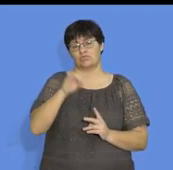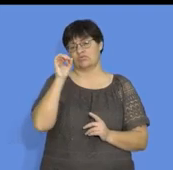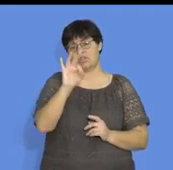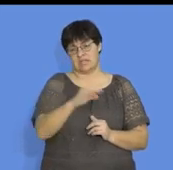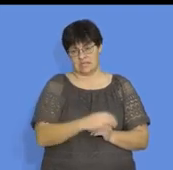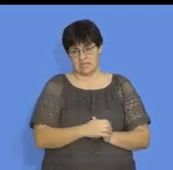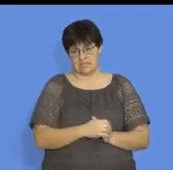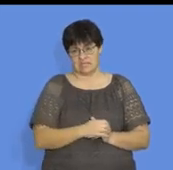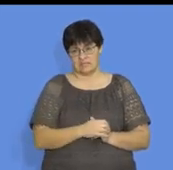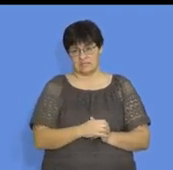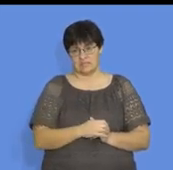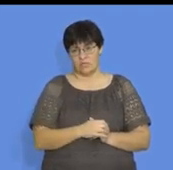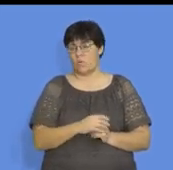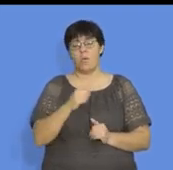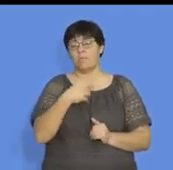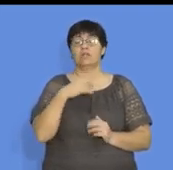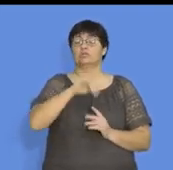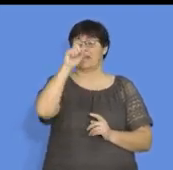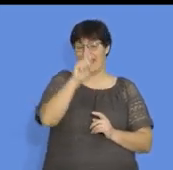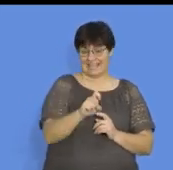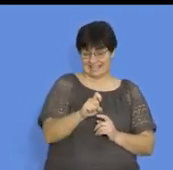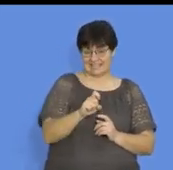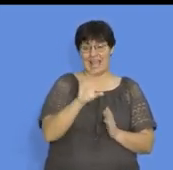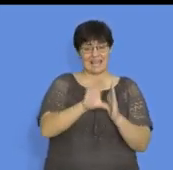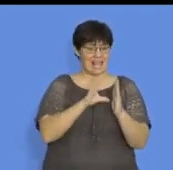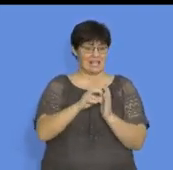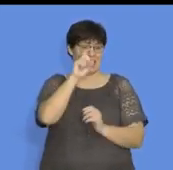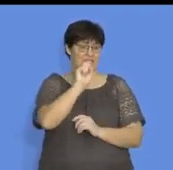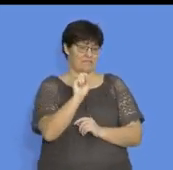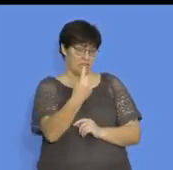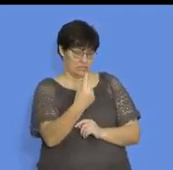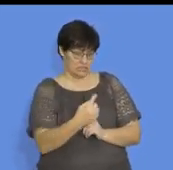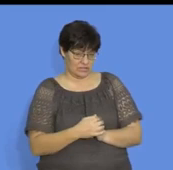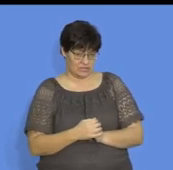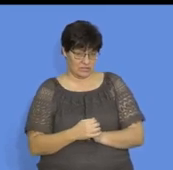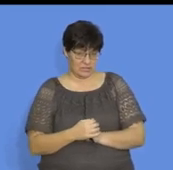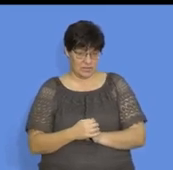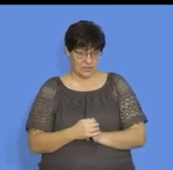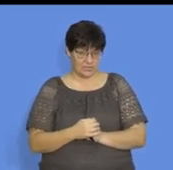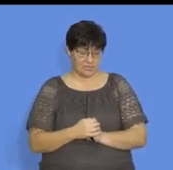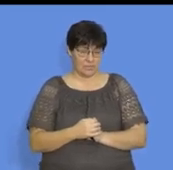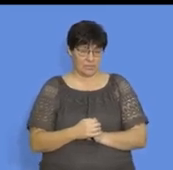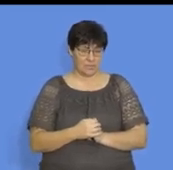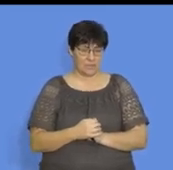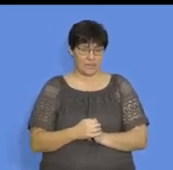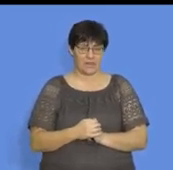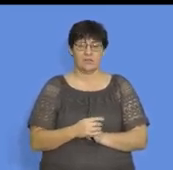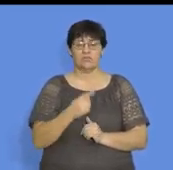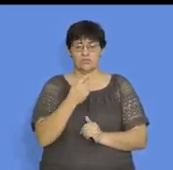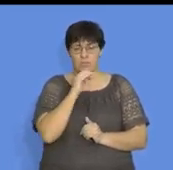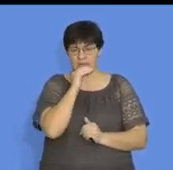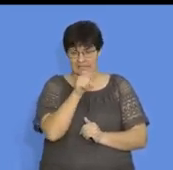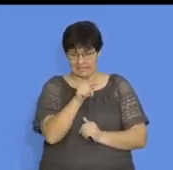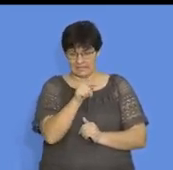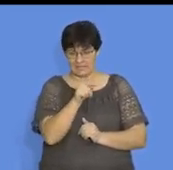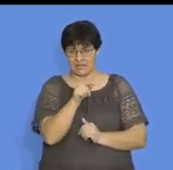3. I'm choosing x, to cancel x first and solve for y. To do that, it means this